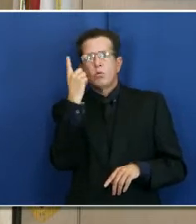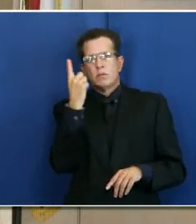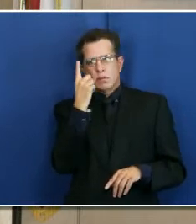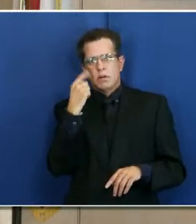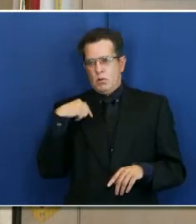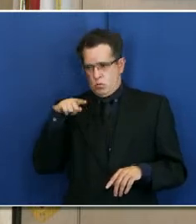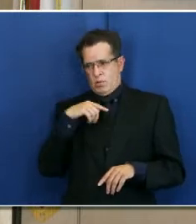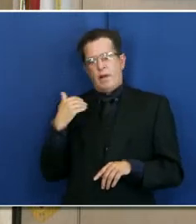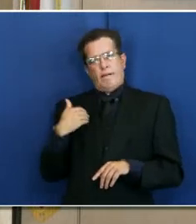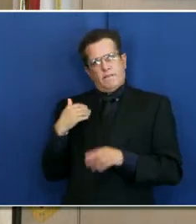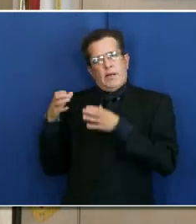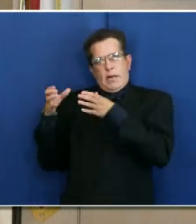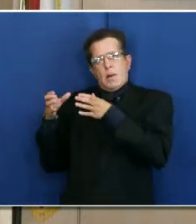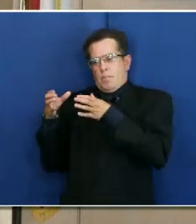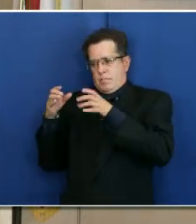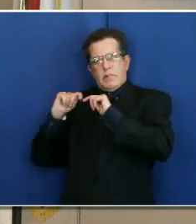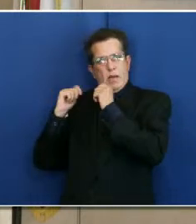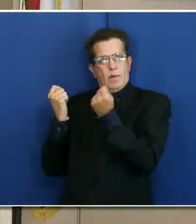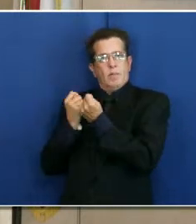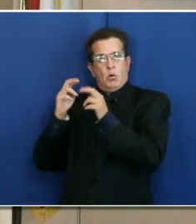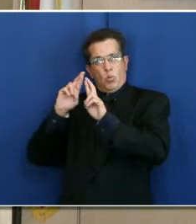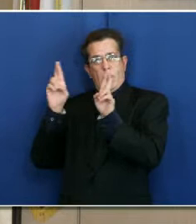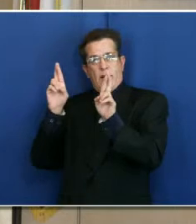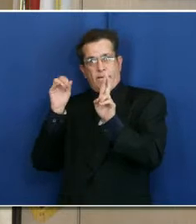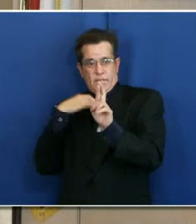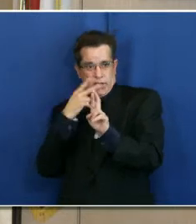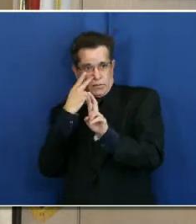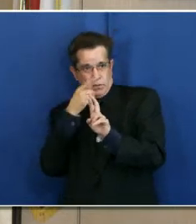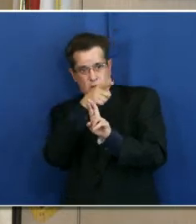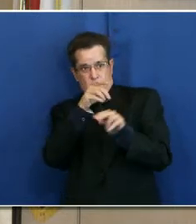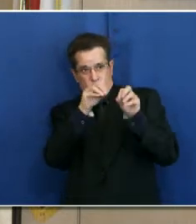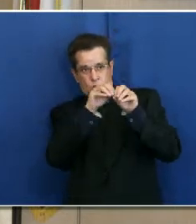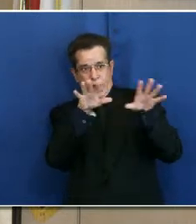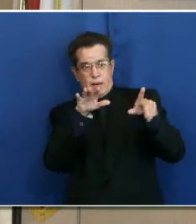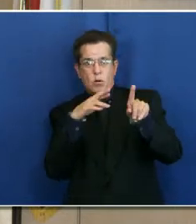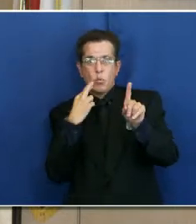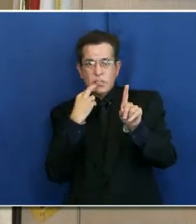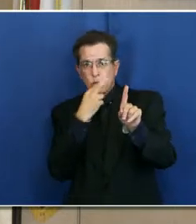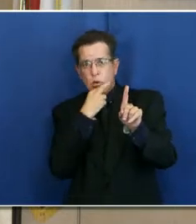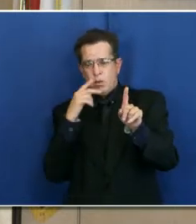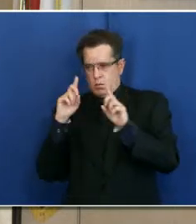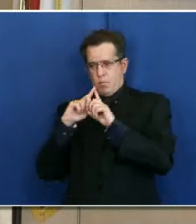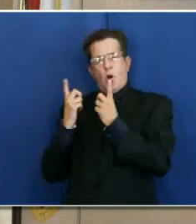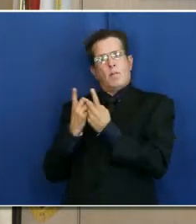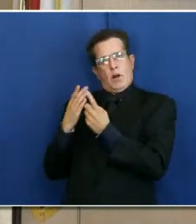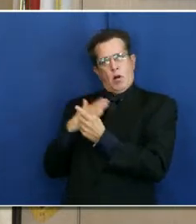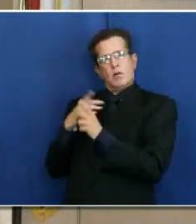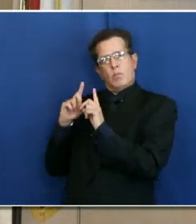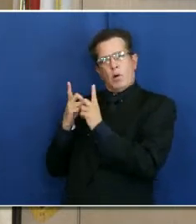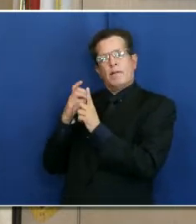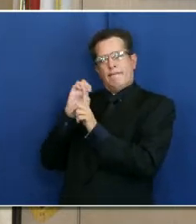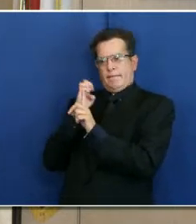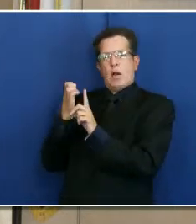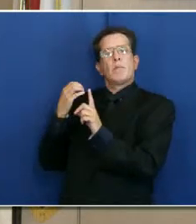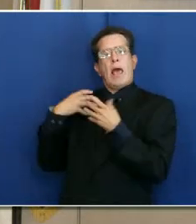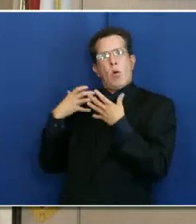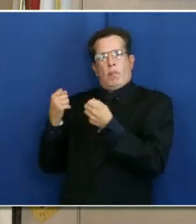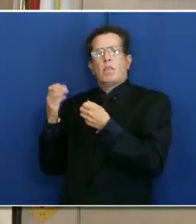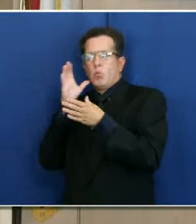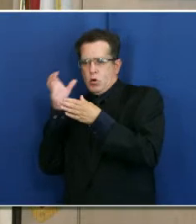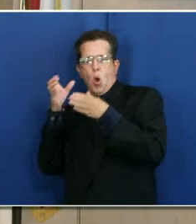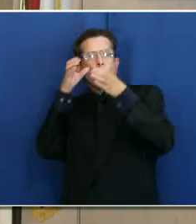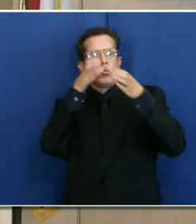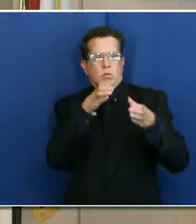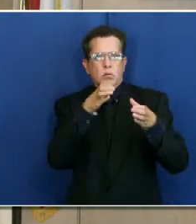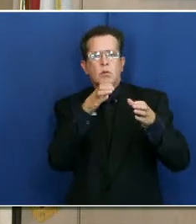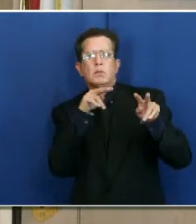a process in place that if there are issues with that restaurant, our Department of Environmental Health goes out,